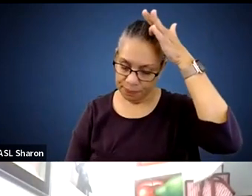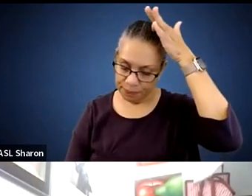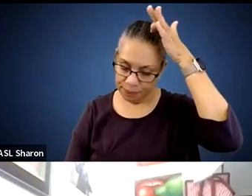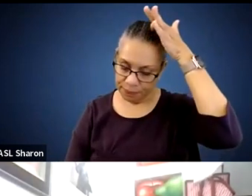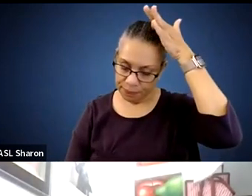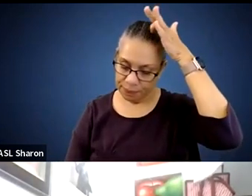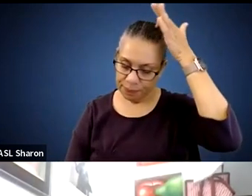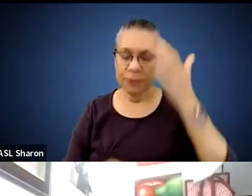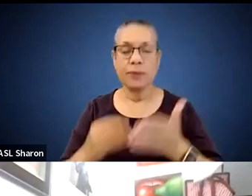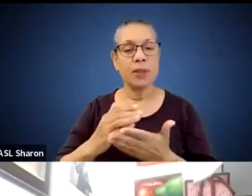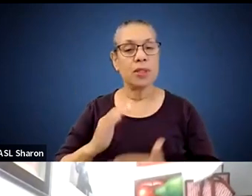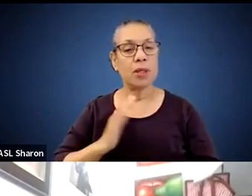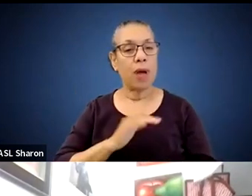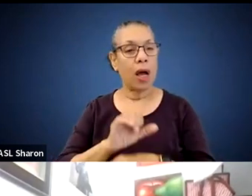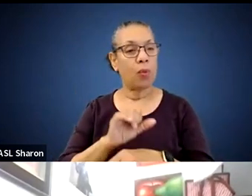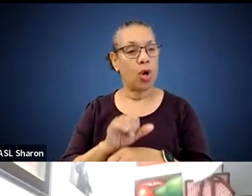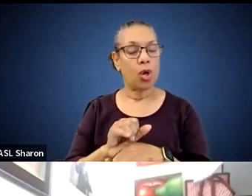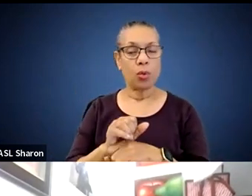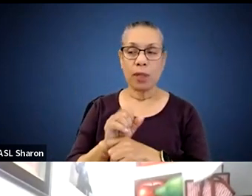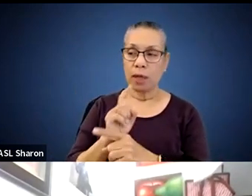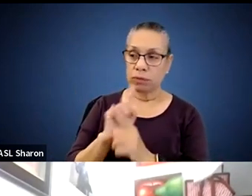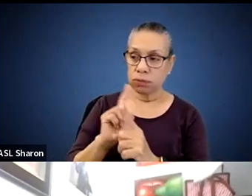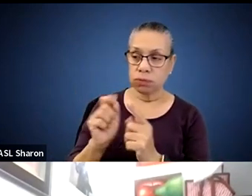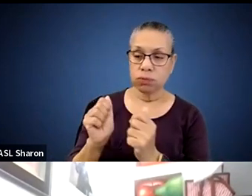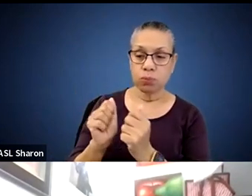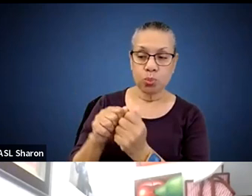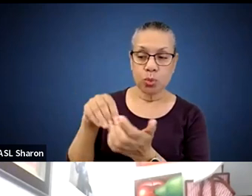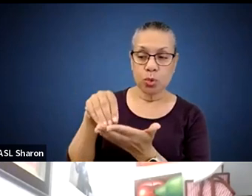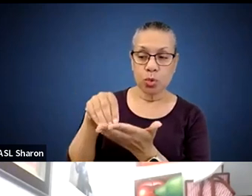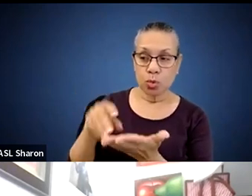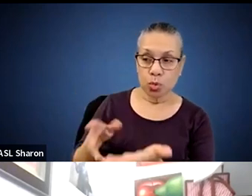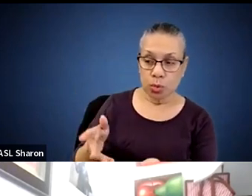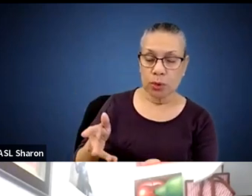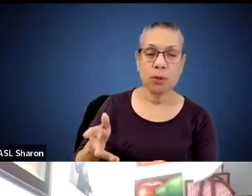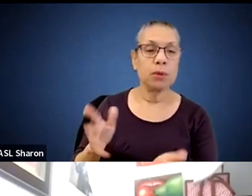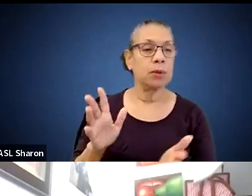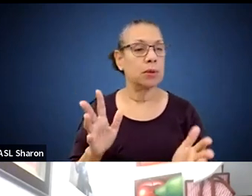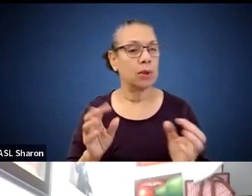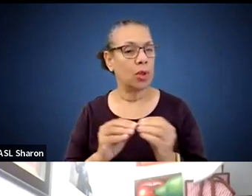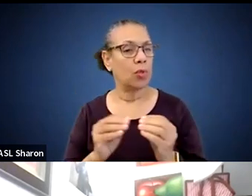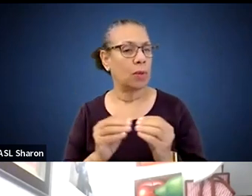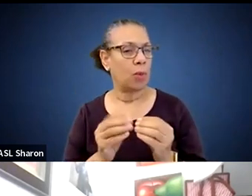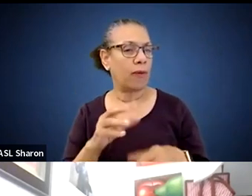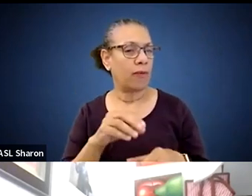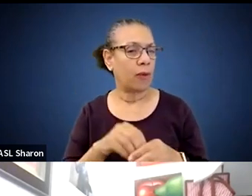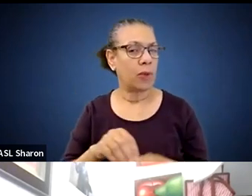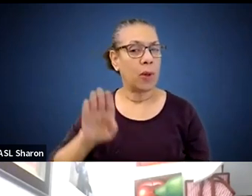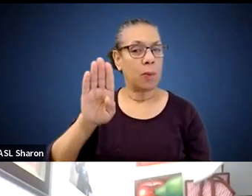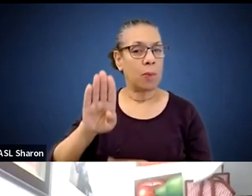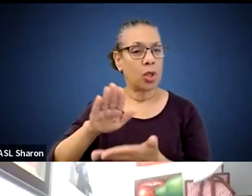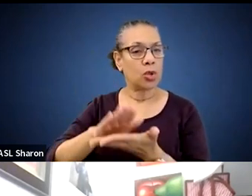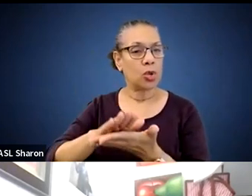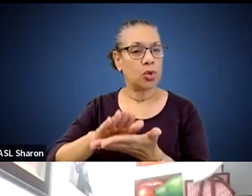involved having ongoing dialogues with students um we've had a lot more involvement for instance with the Boston student